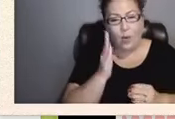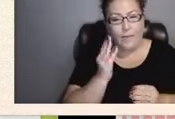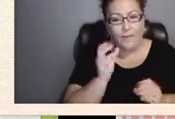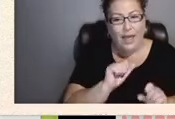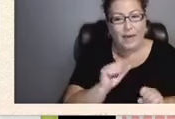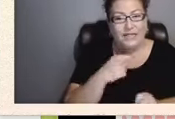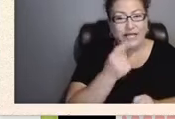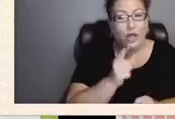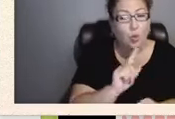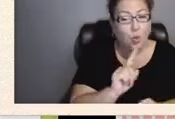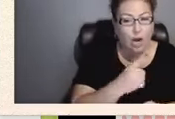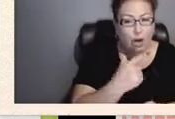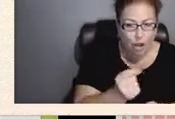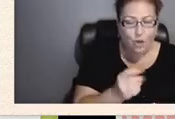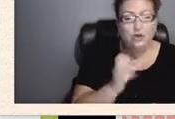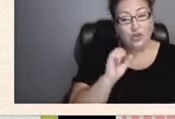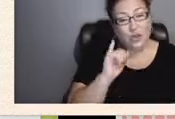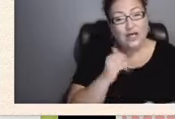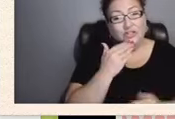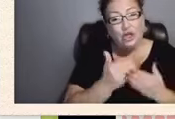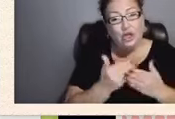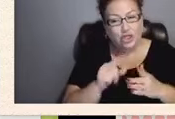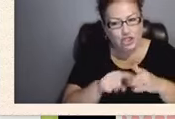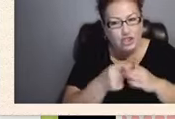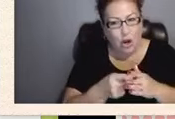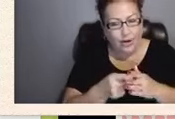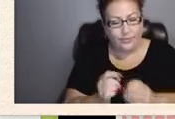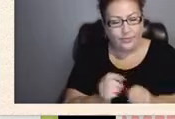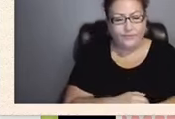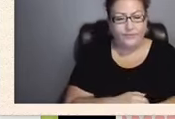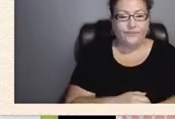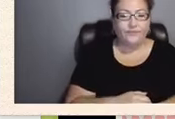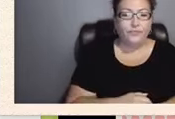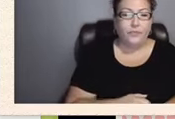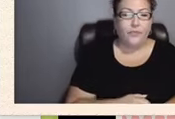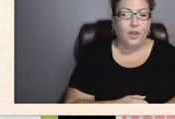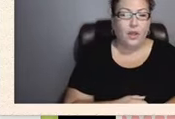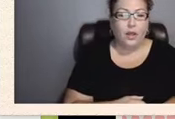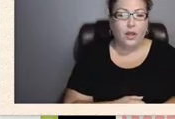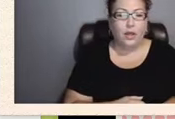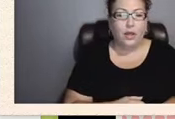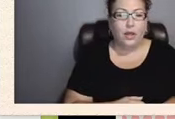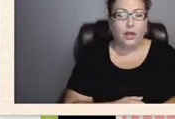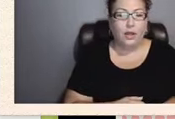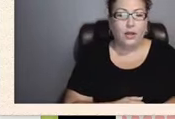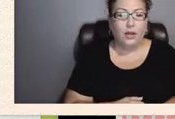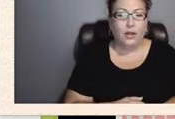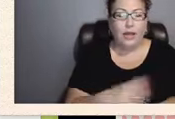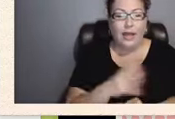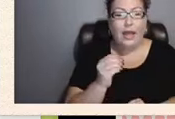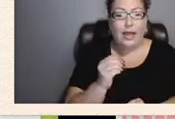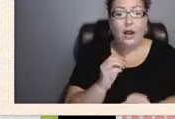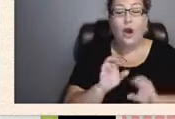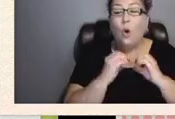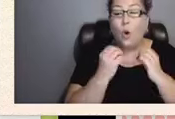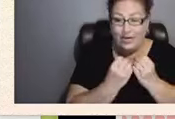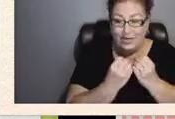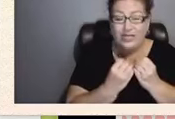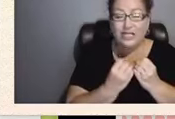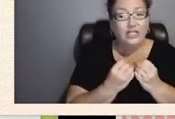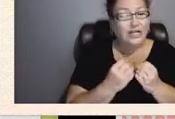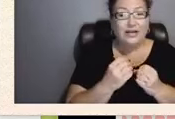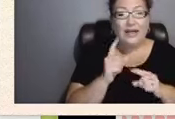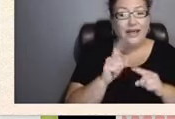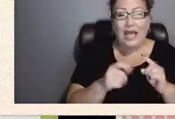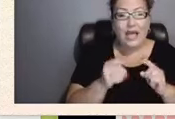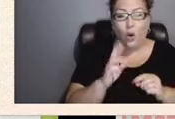that's a good start. And if an organization can't or won't help you